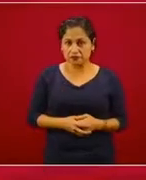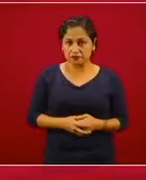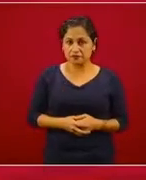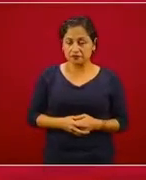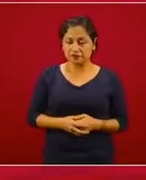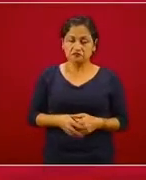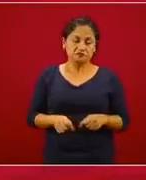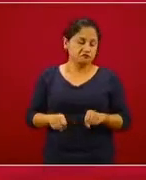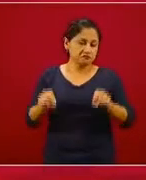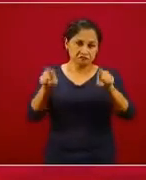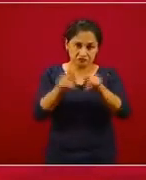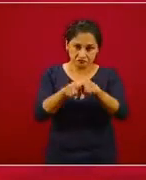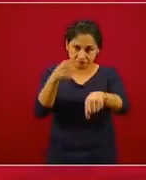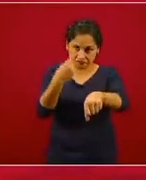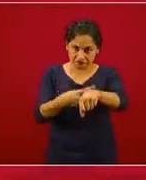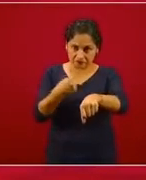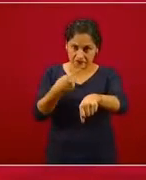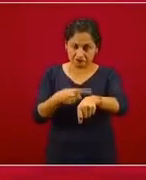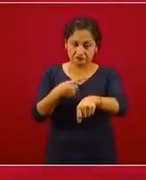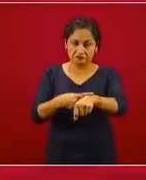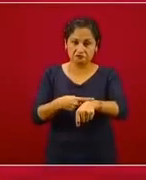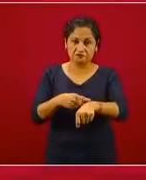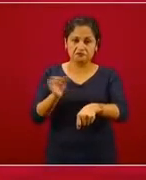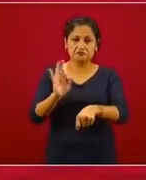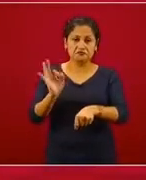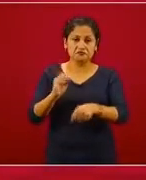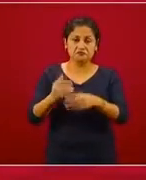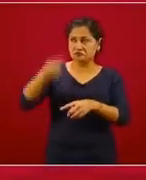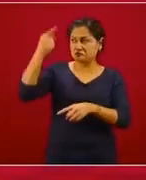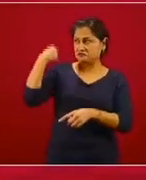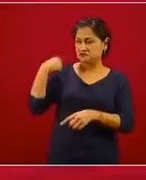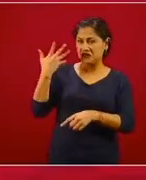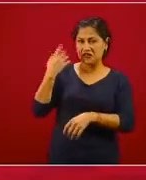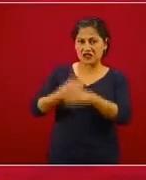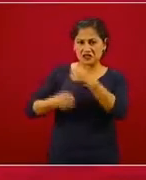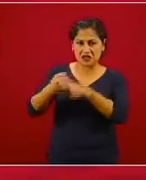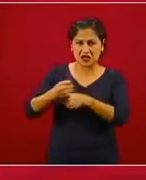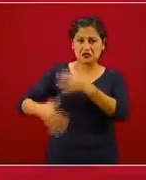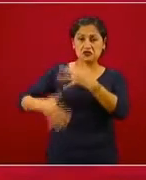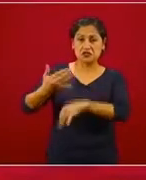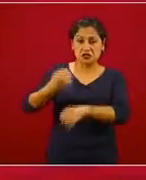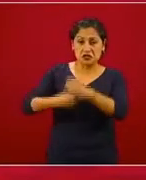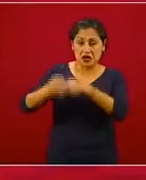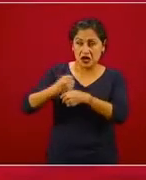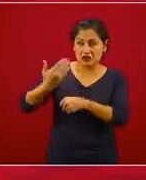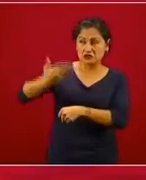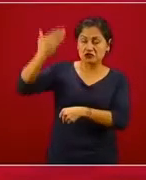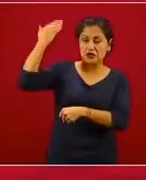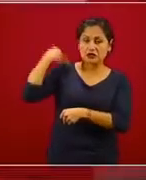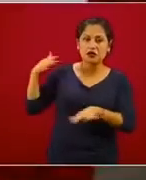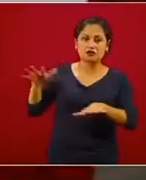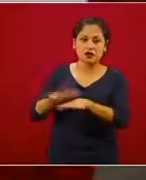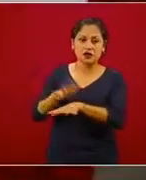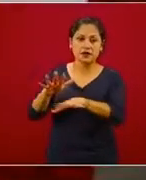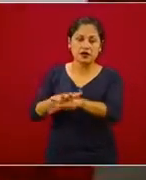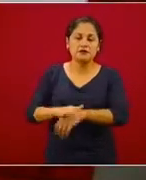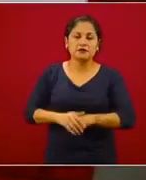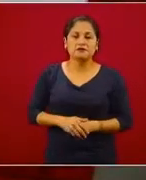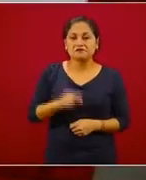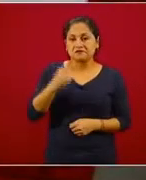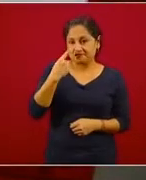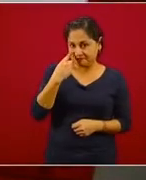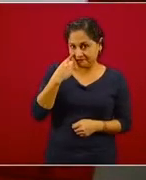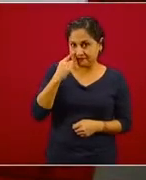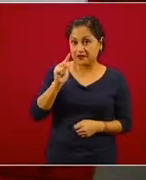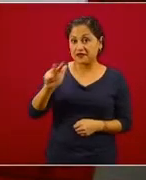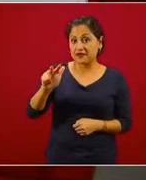in Mexico, there's been a variation in the past few years, very little variation. They're usually the same, or